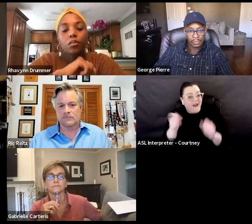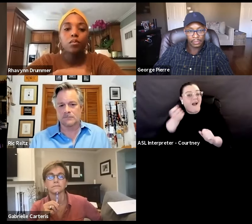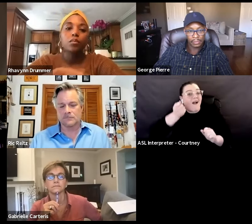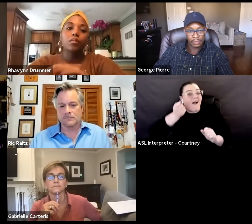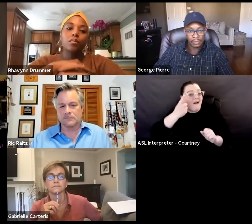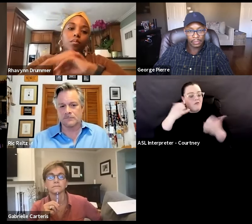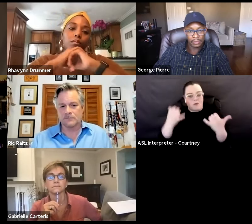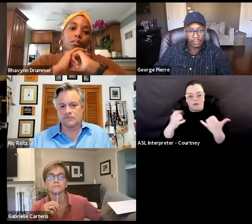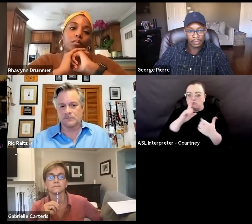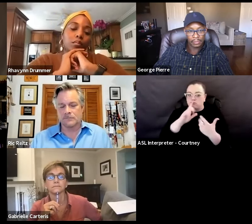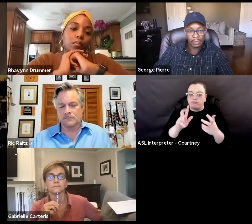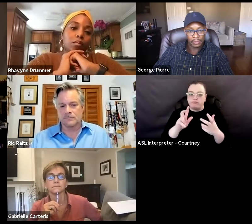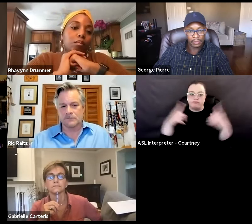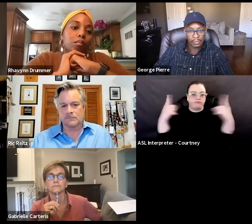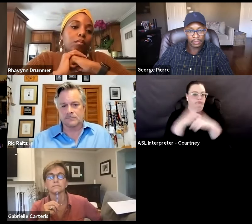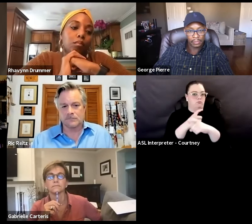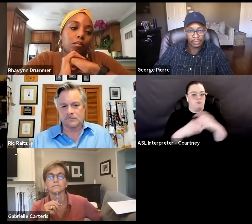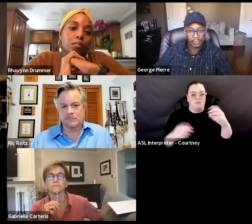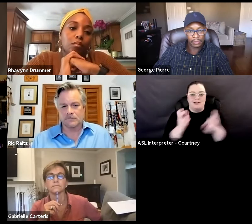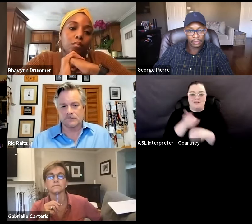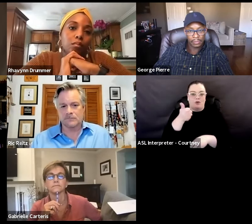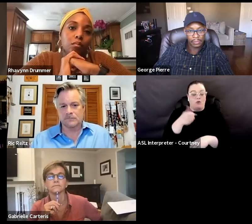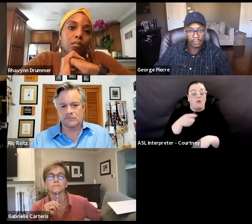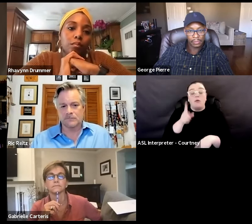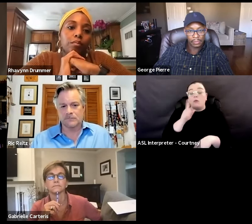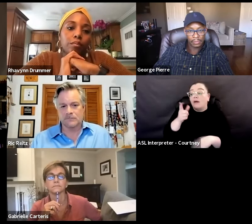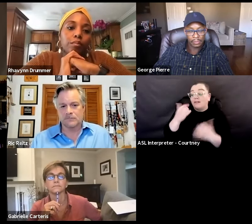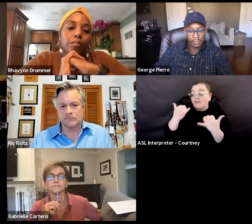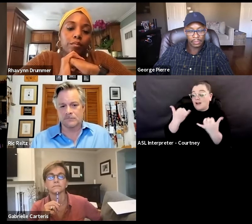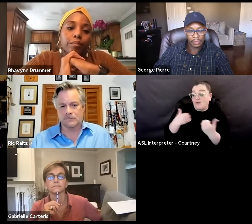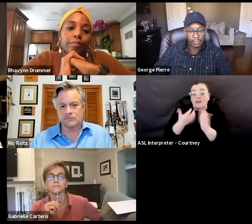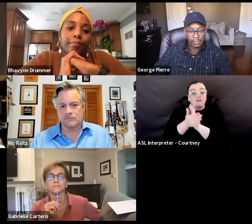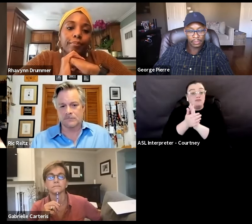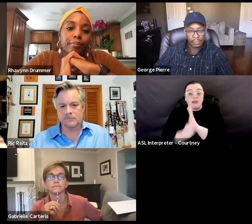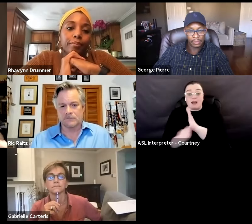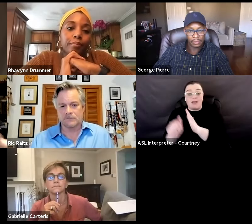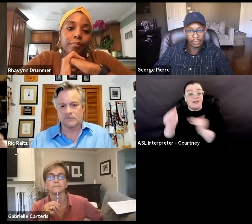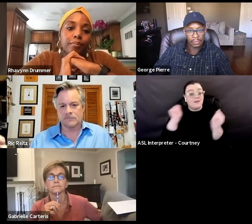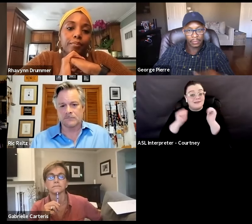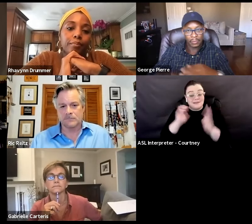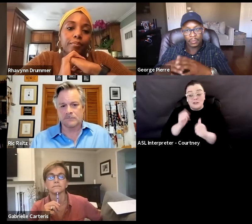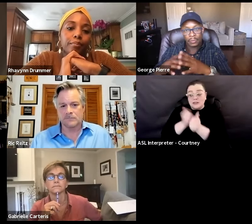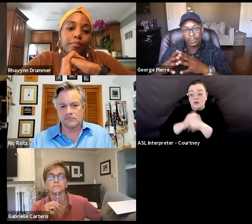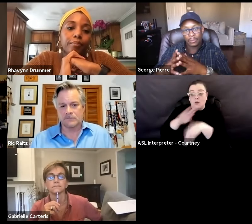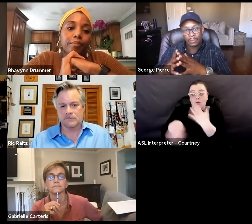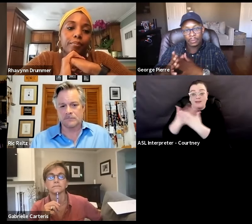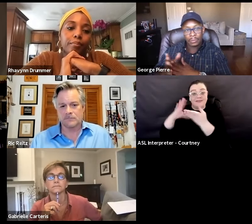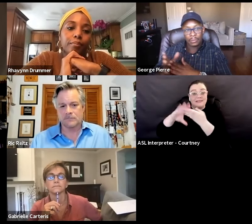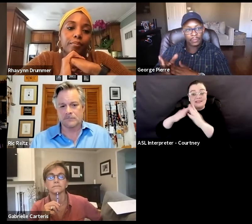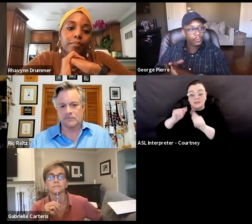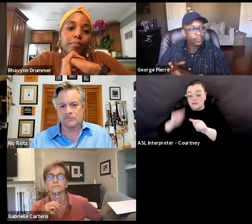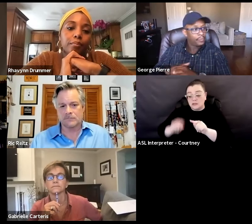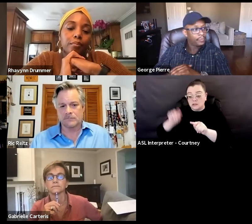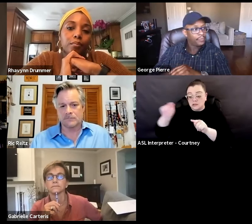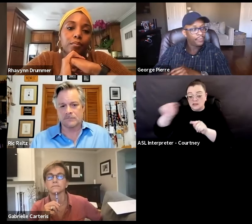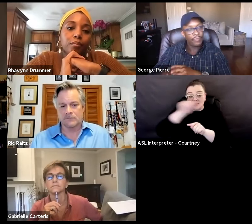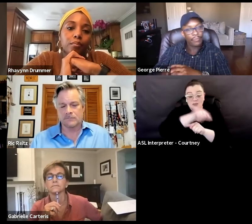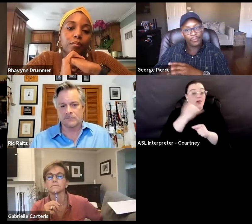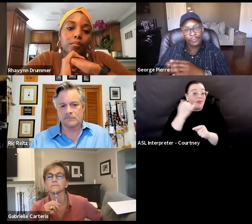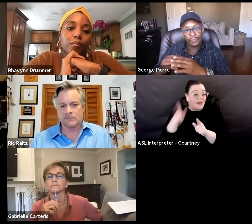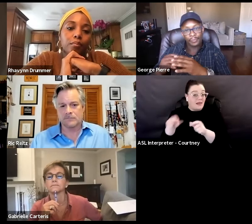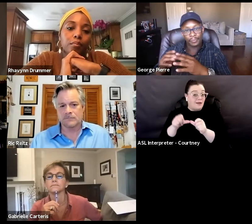are incredibly talented actors in every one of these markets, and they can sustain their own market. So I think at the end of the day,